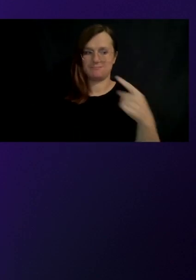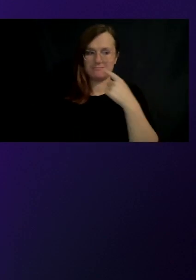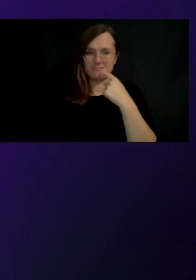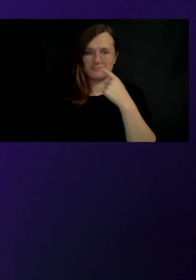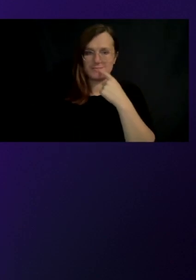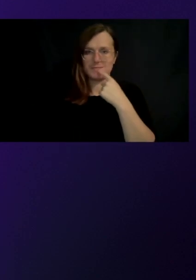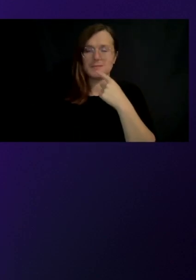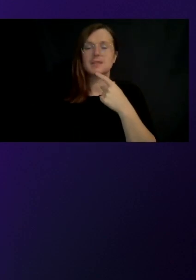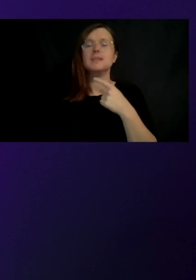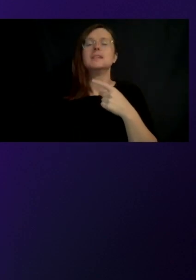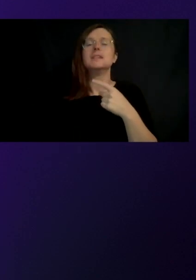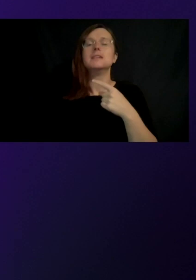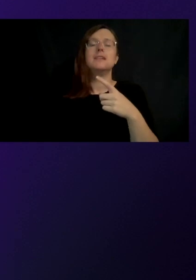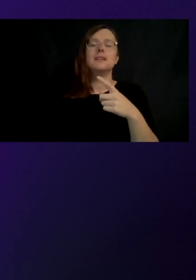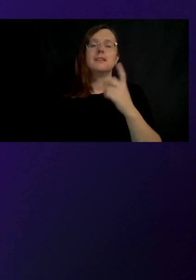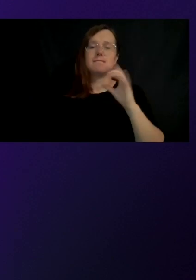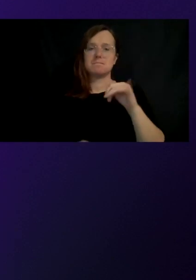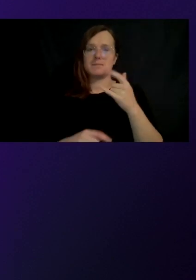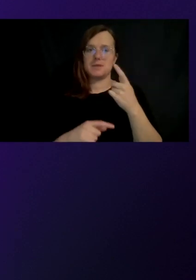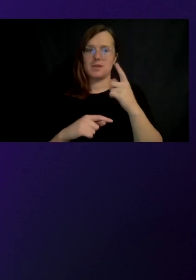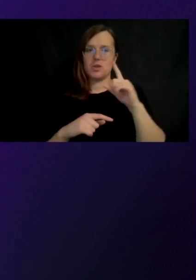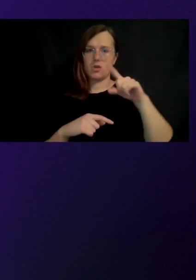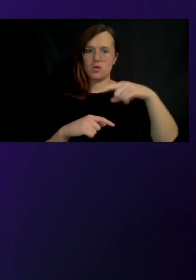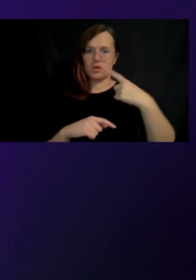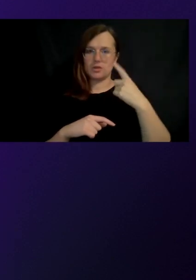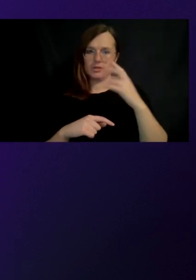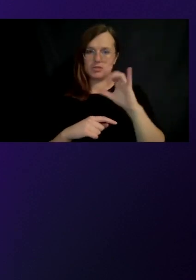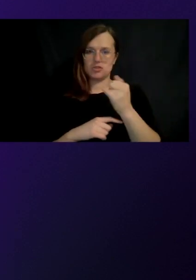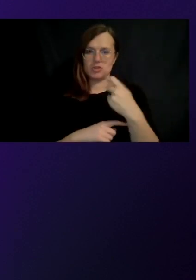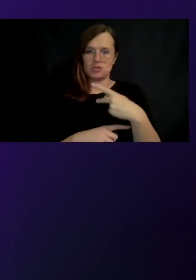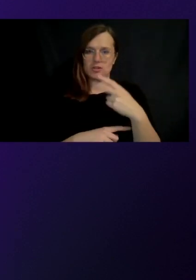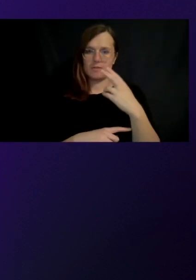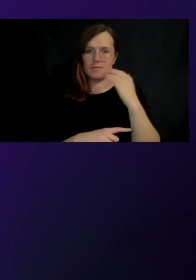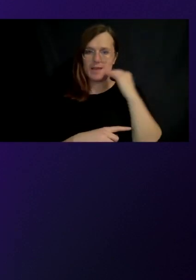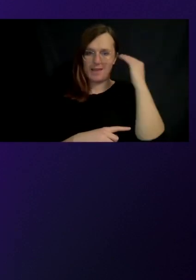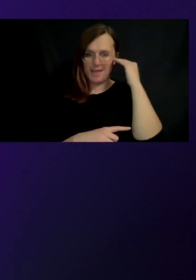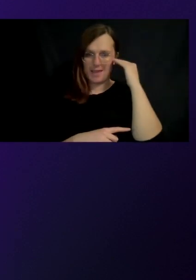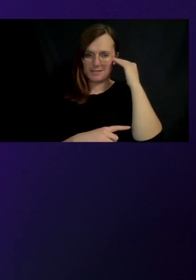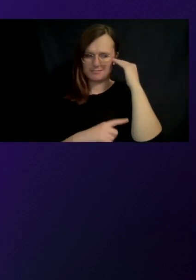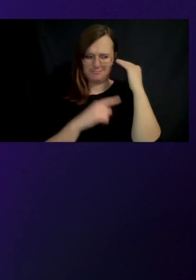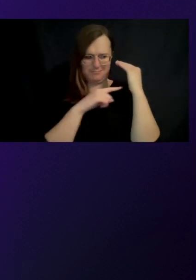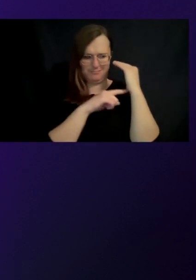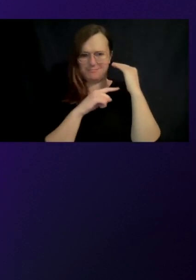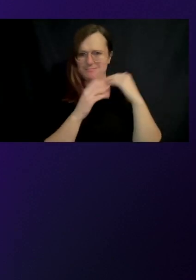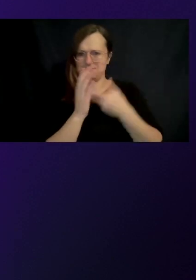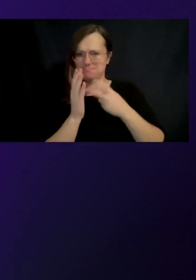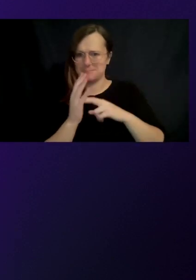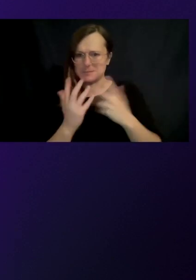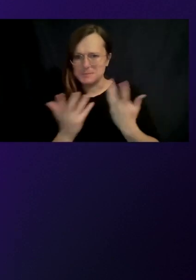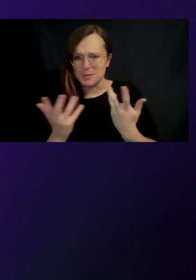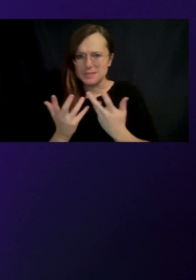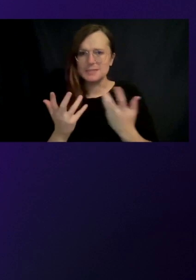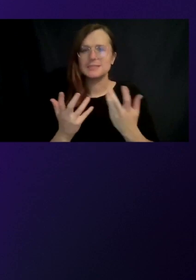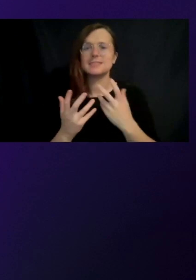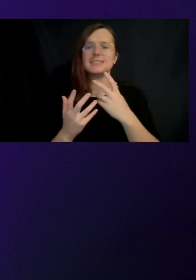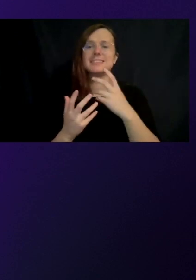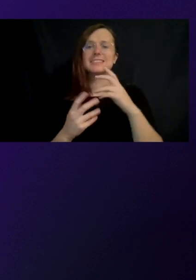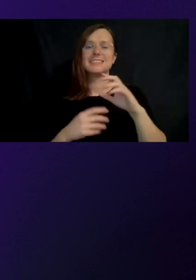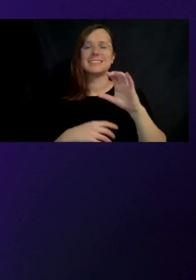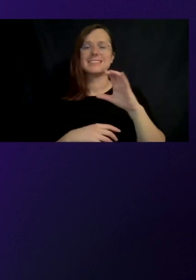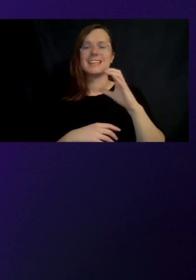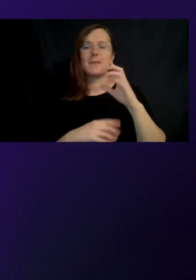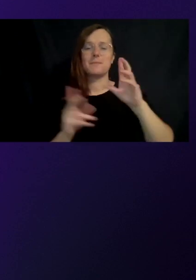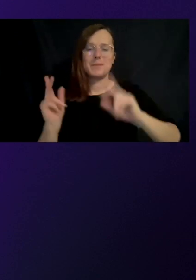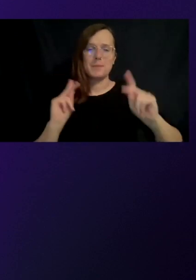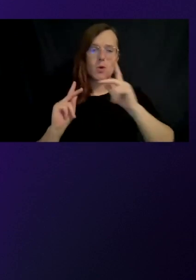team, is that don't be chip heads. And what he means by chip heads is don't be people who are just focused on